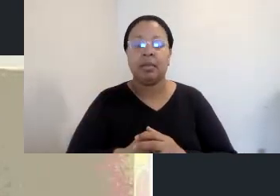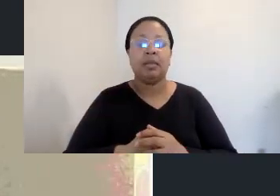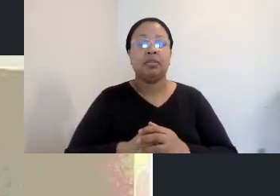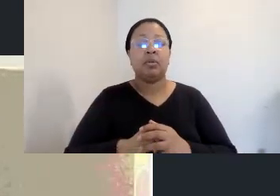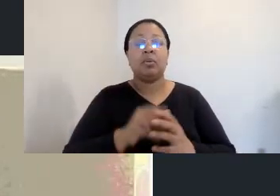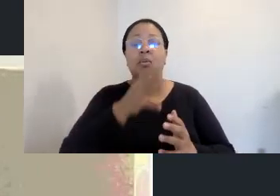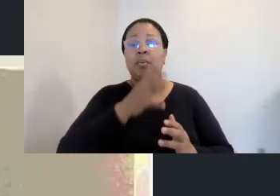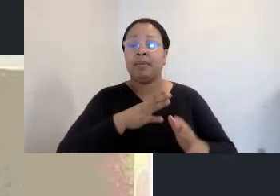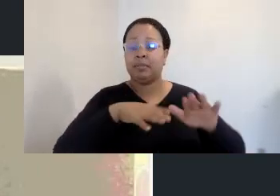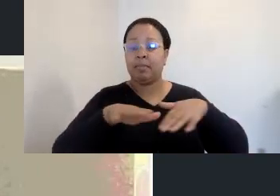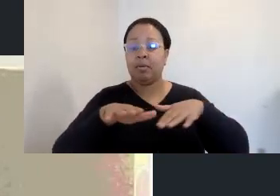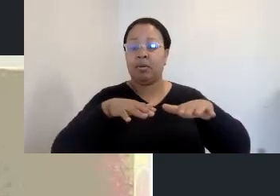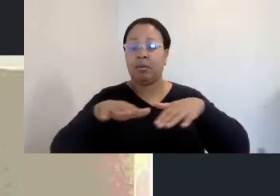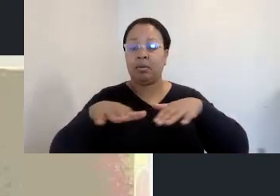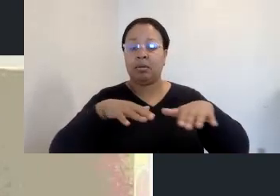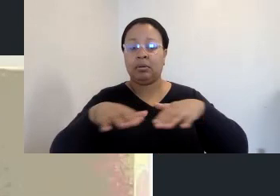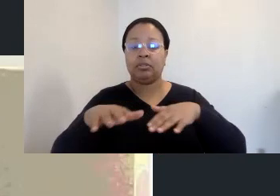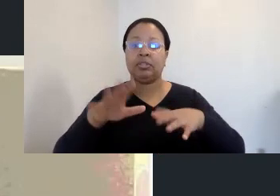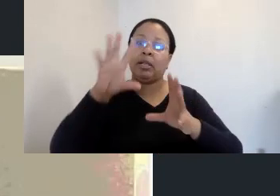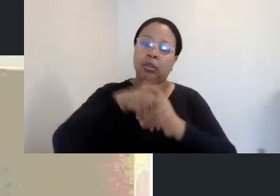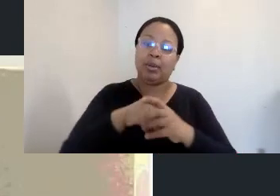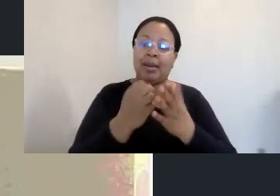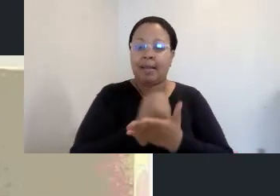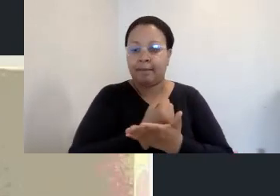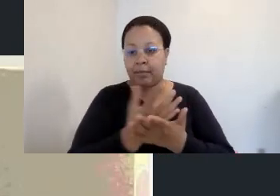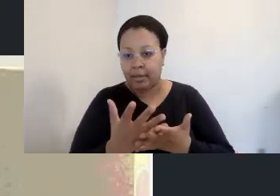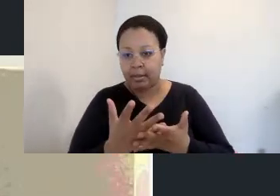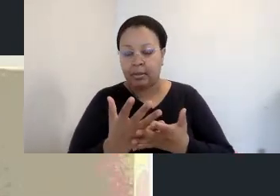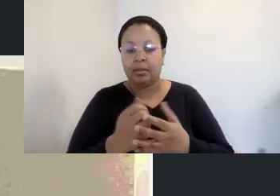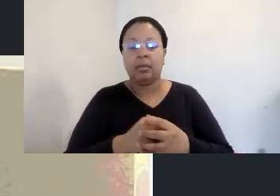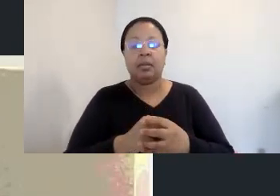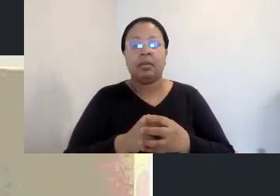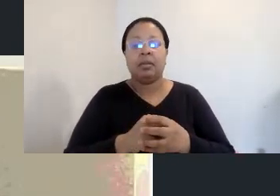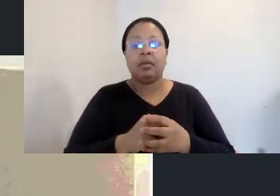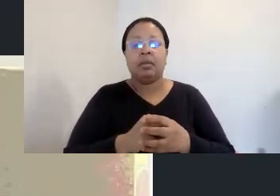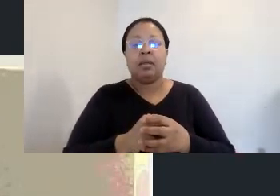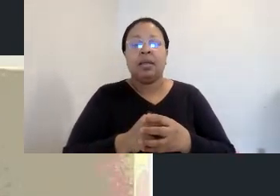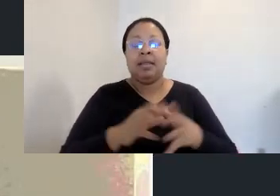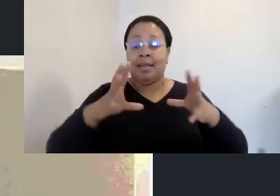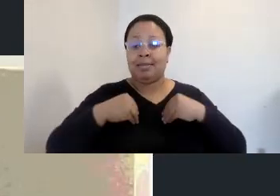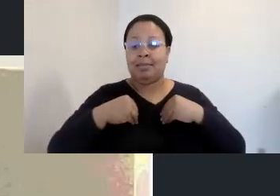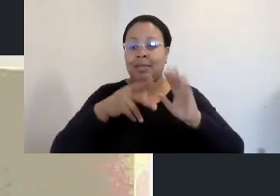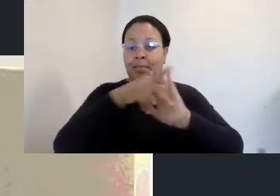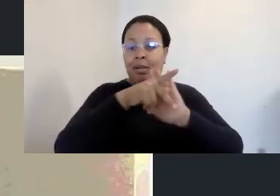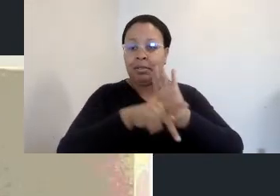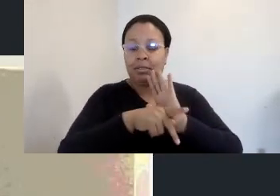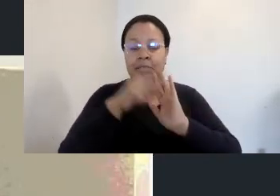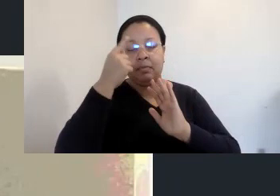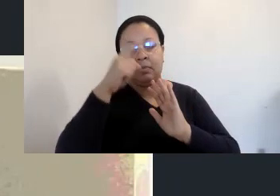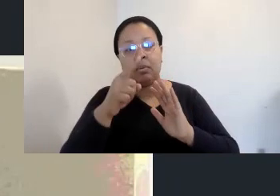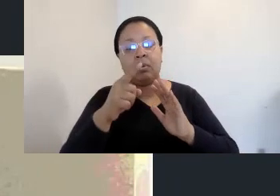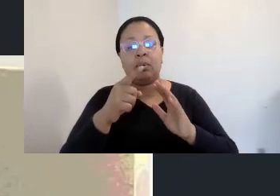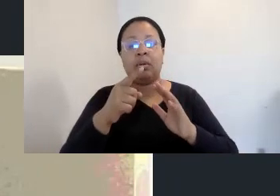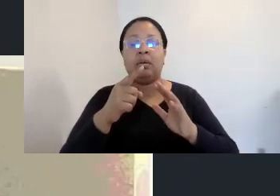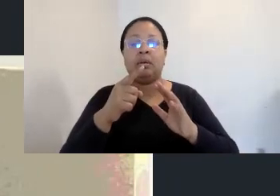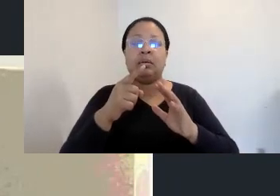March took all of that into consideration and adopted policies to make their